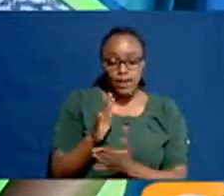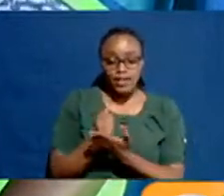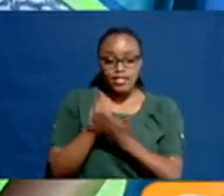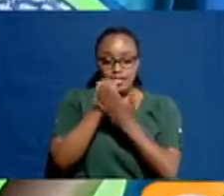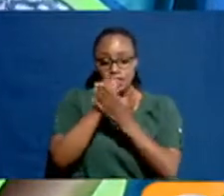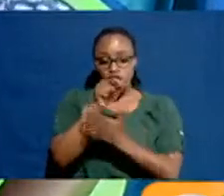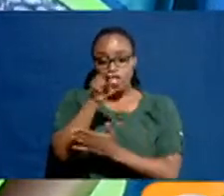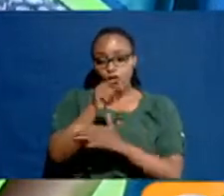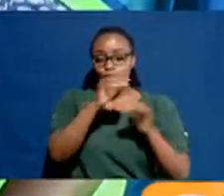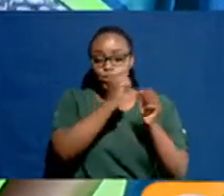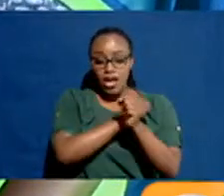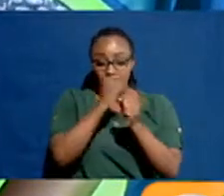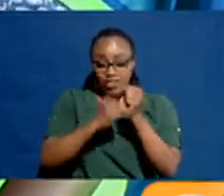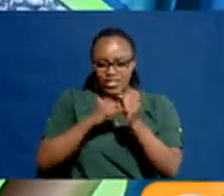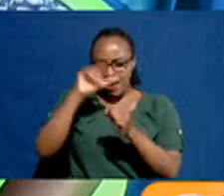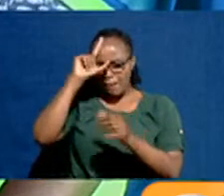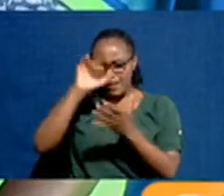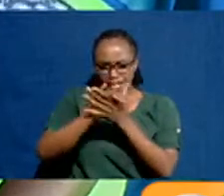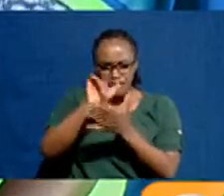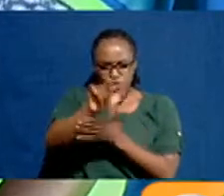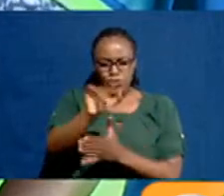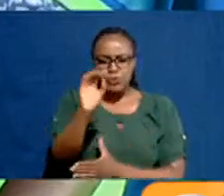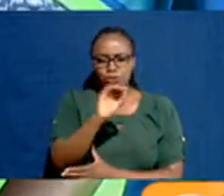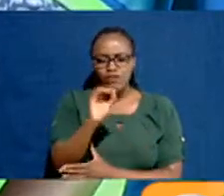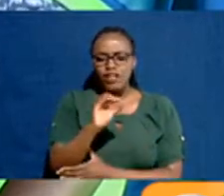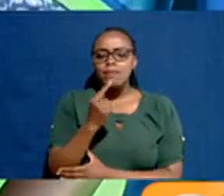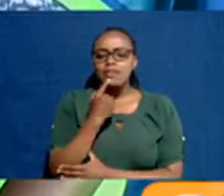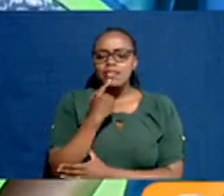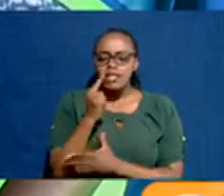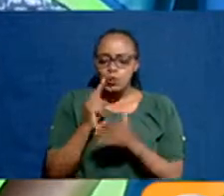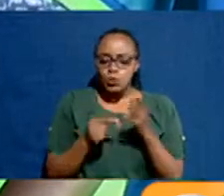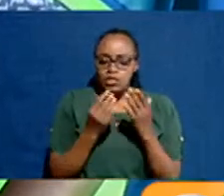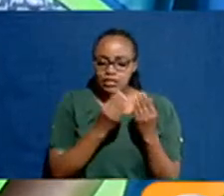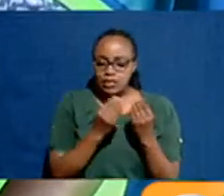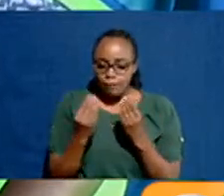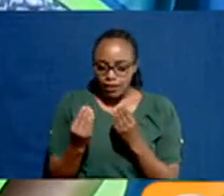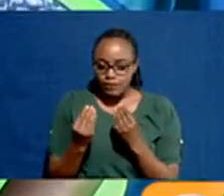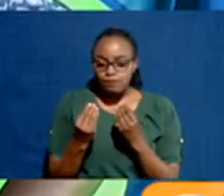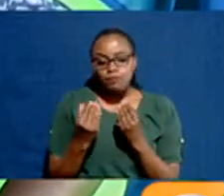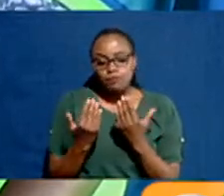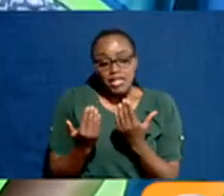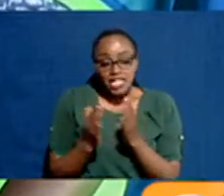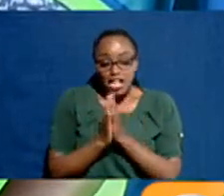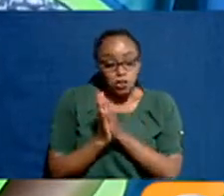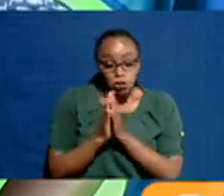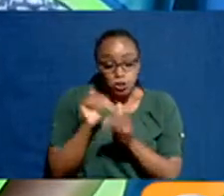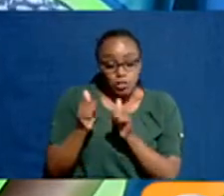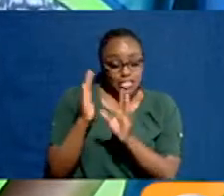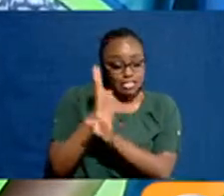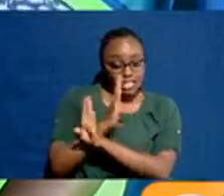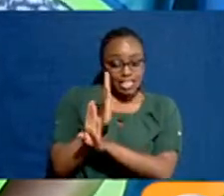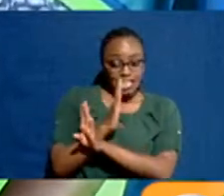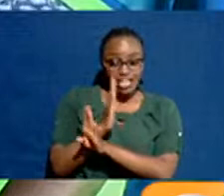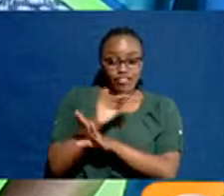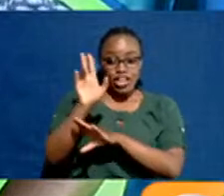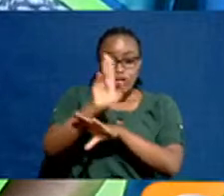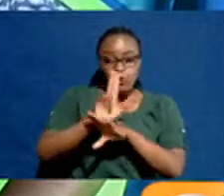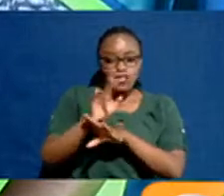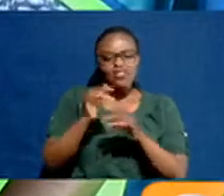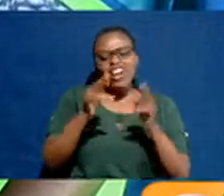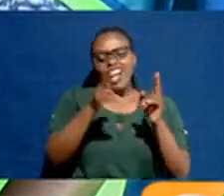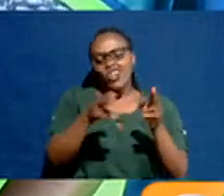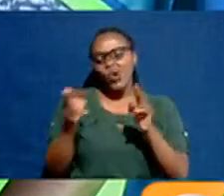harvest? He doesn't believe in you. What I said in parables, And I like using figurative